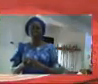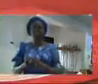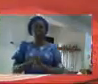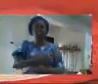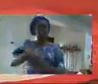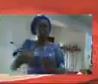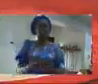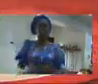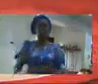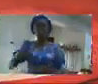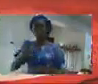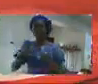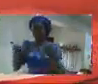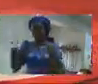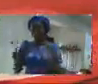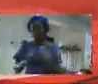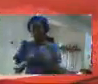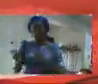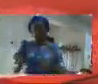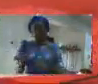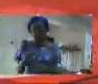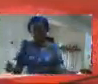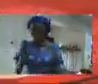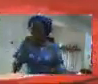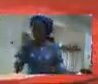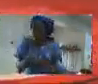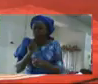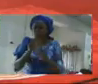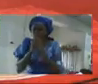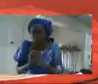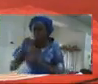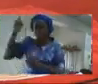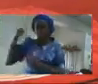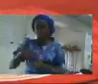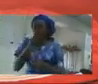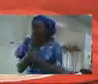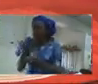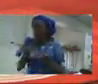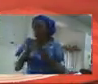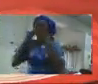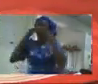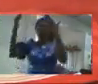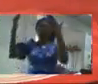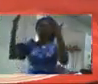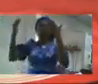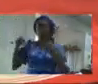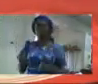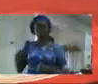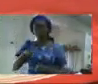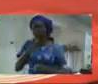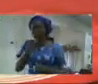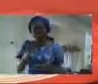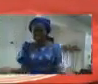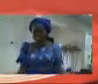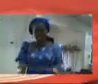All we have come to do today is worship you. We just want to thank you. We're not here to ask for